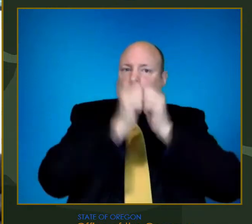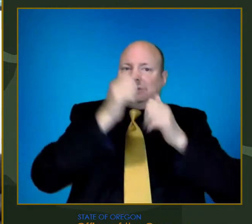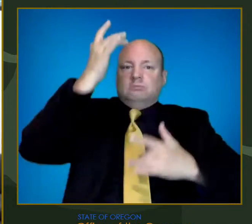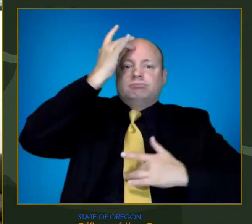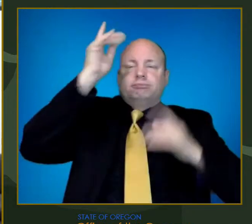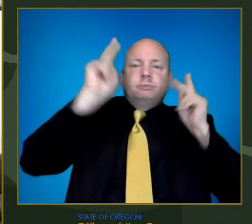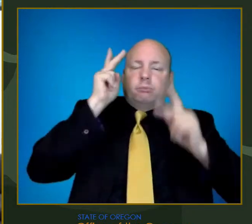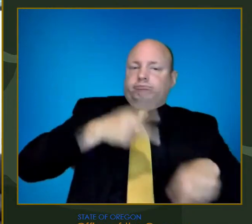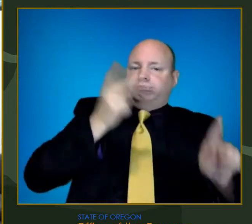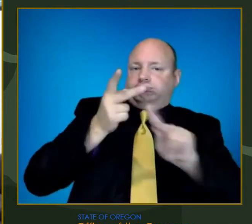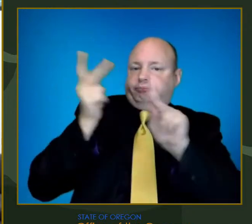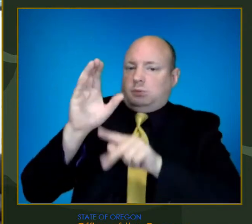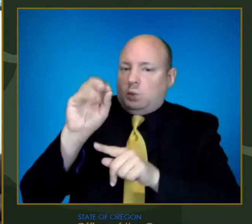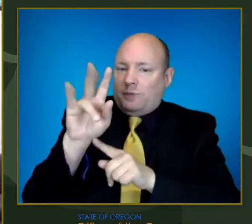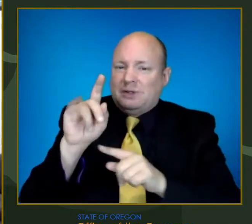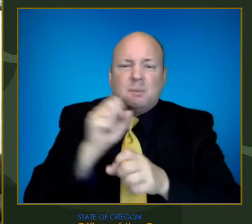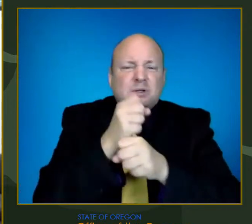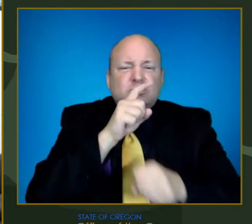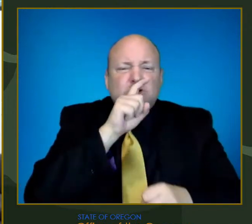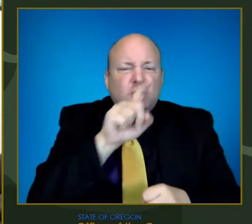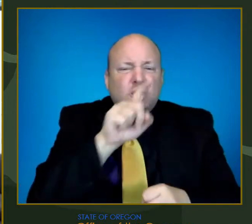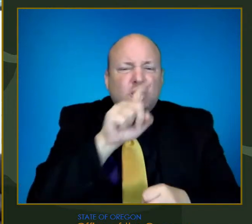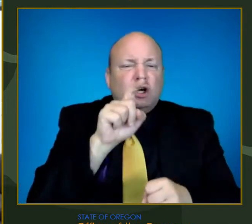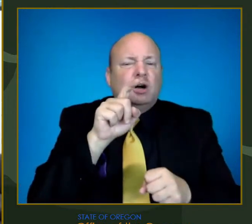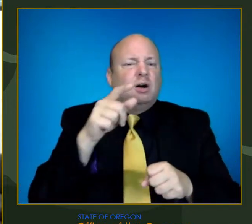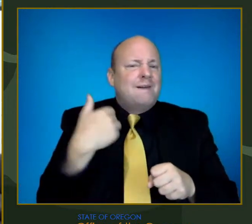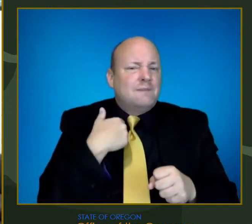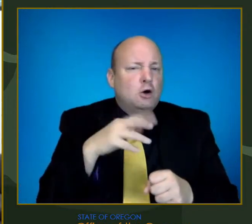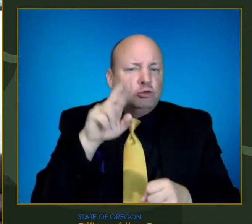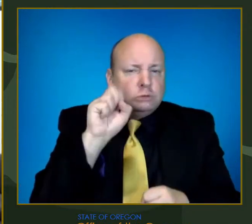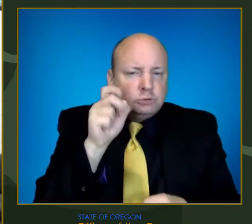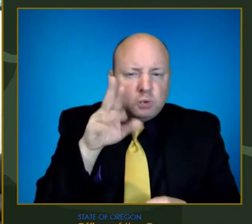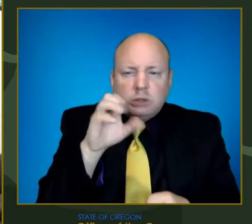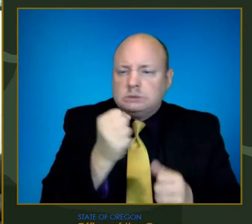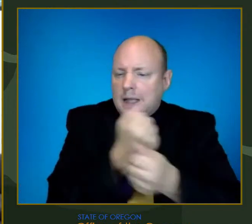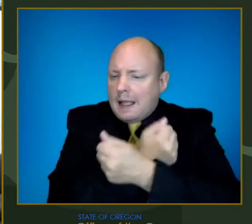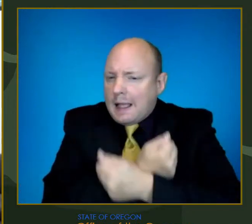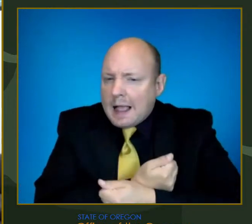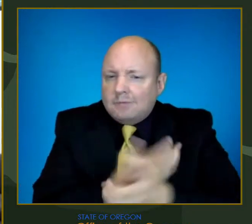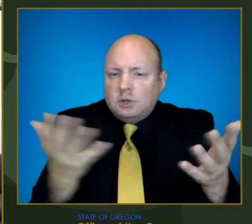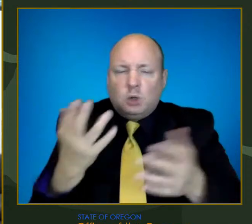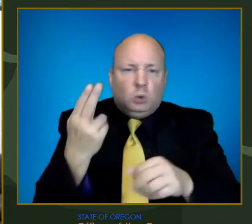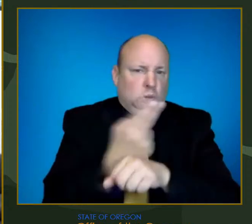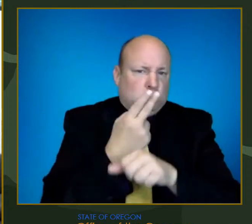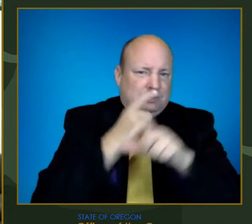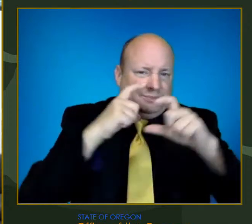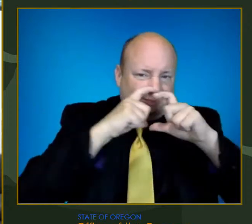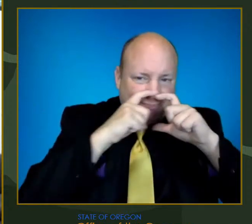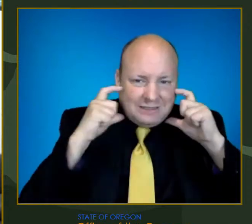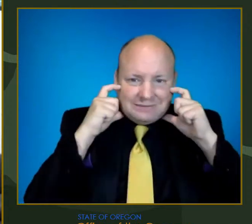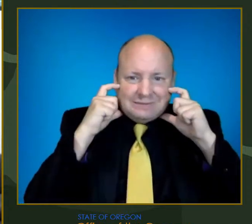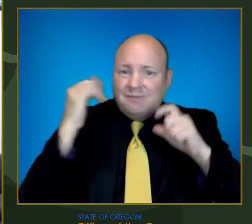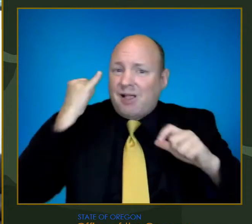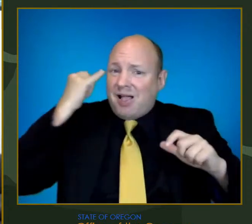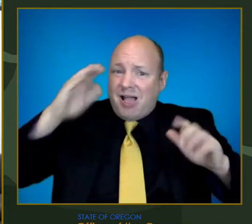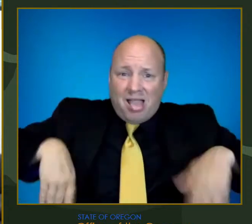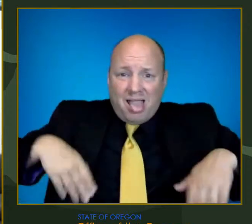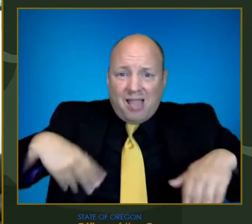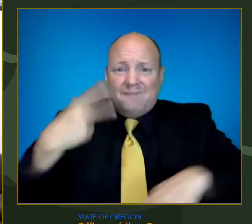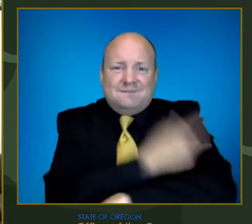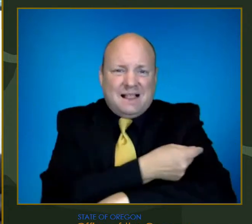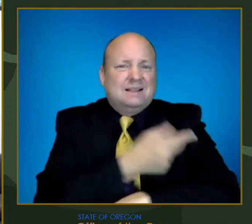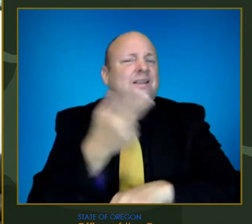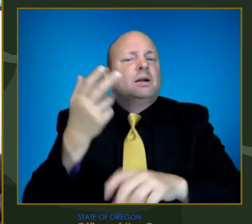we've got resources to roll out boosters is to wear masks, and if you're not vaccinated at all yet, get vaccinated, so that we can take the heat off